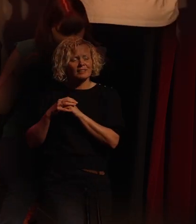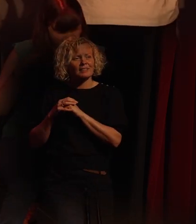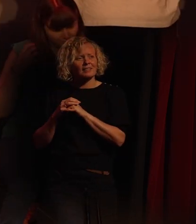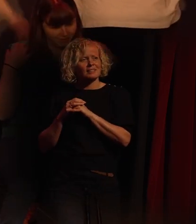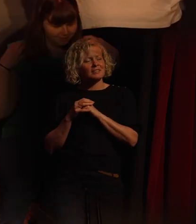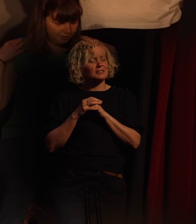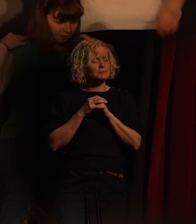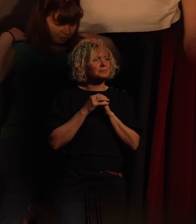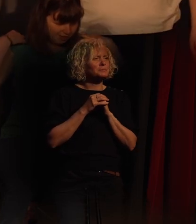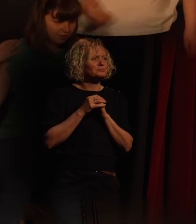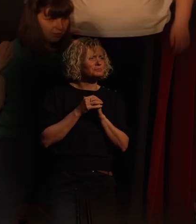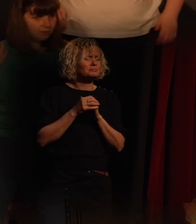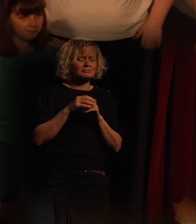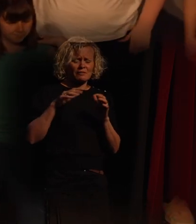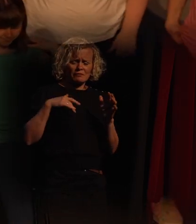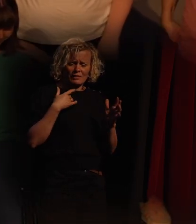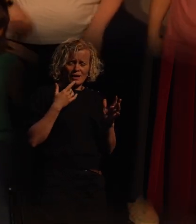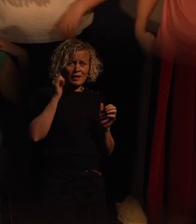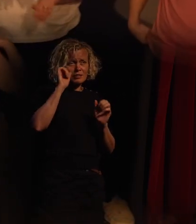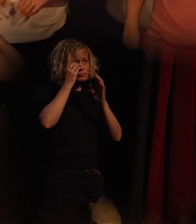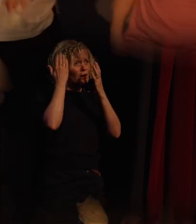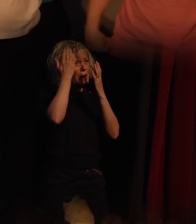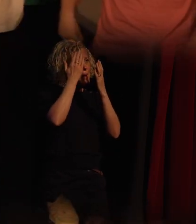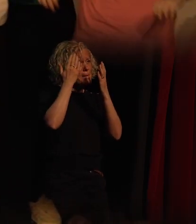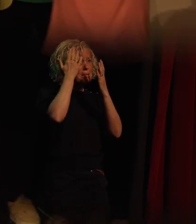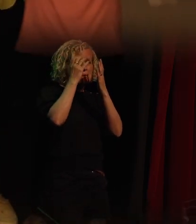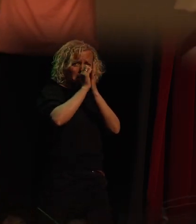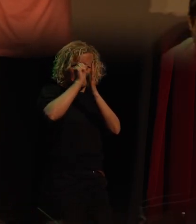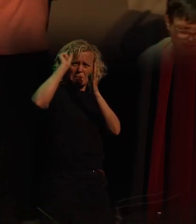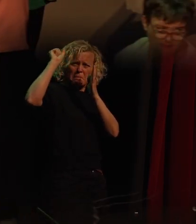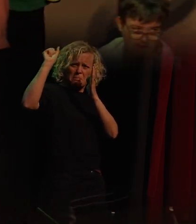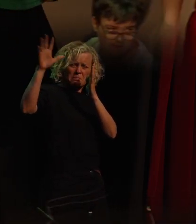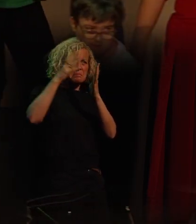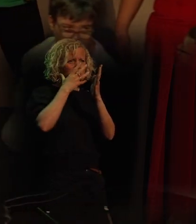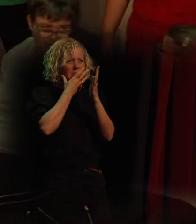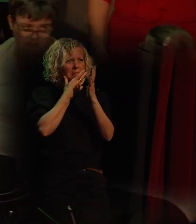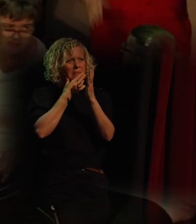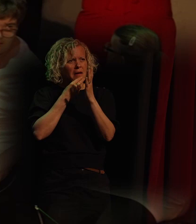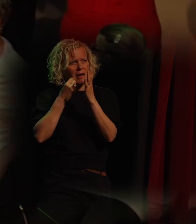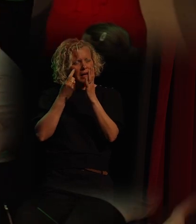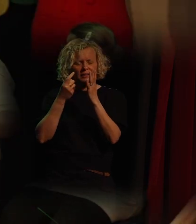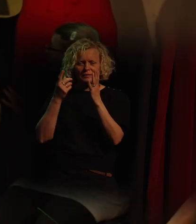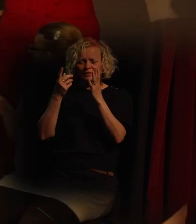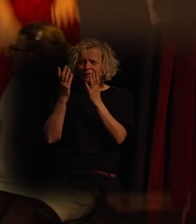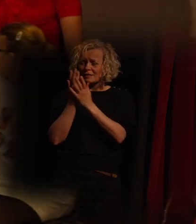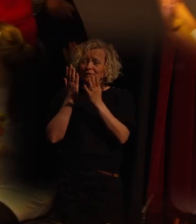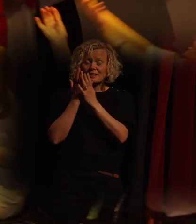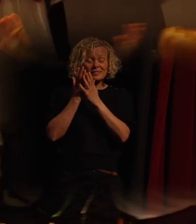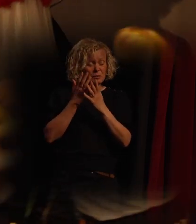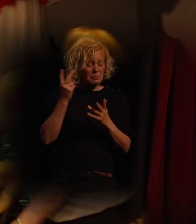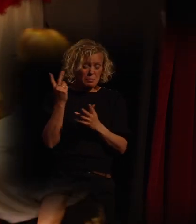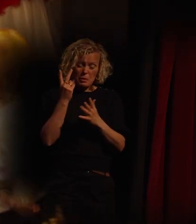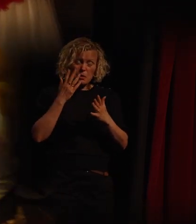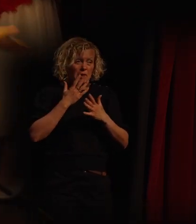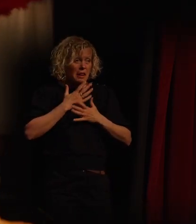you. And drum him out of your dreams. Four. If you laugh at roll forward. Comics, one. If